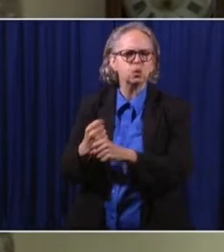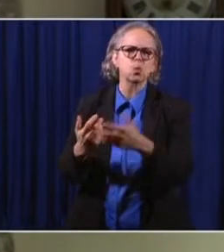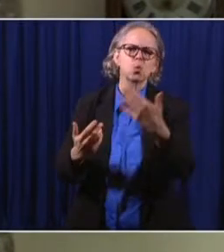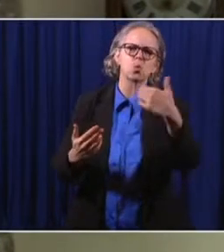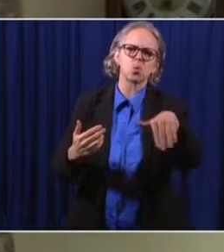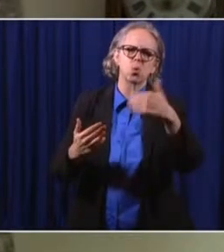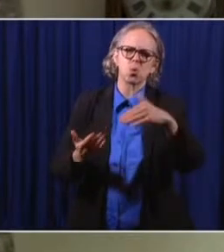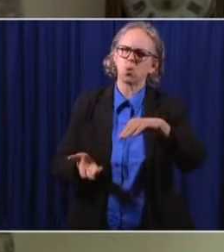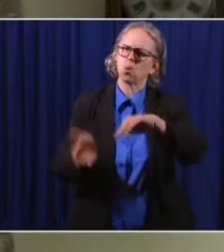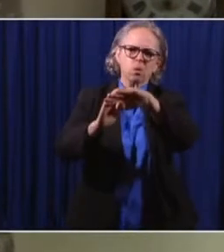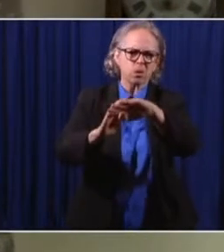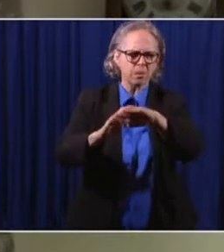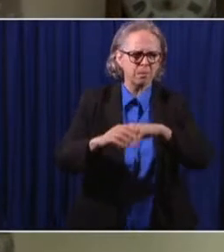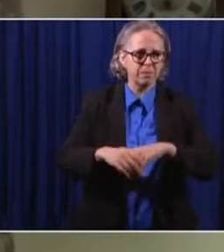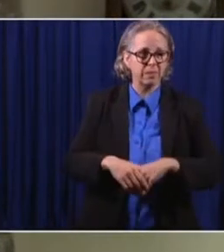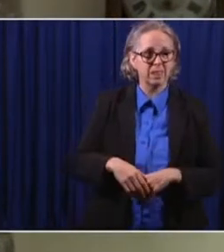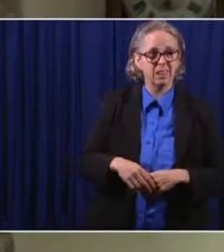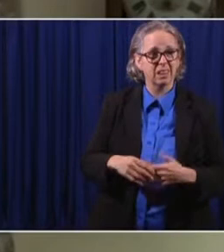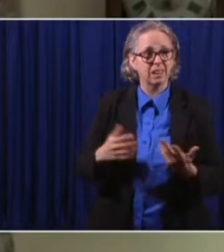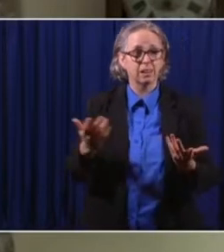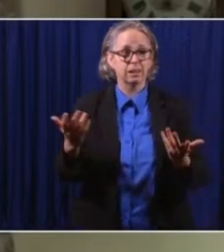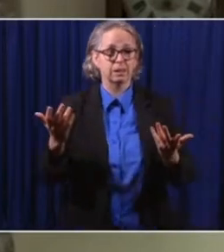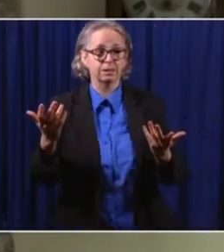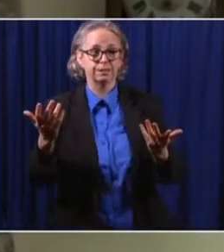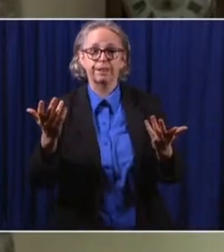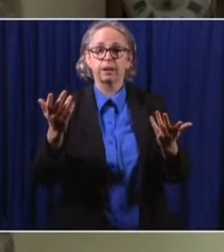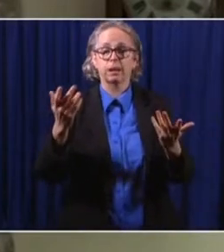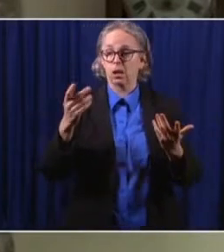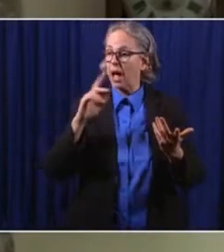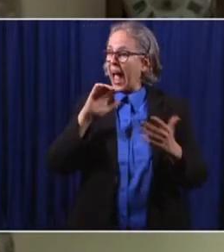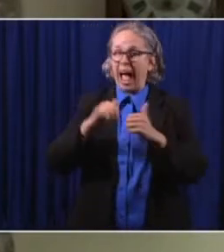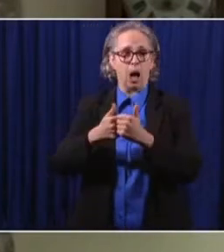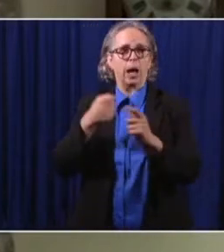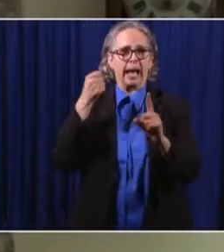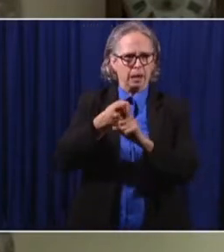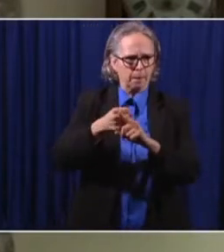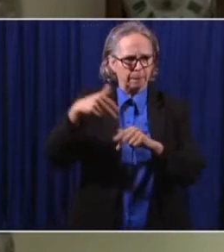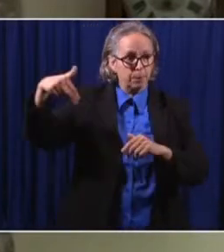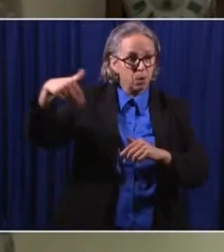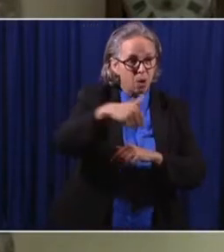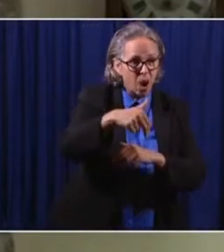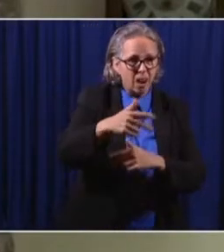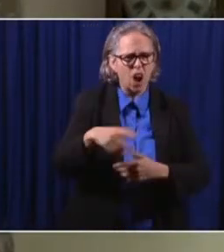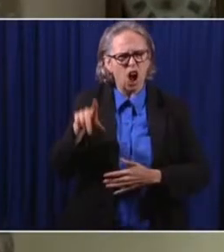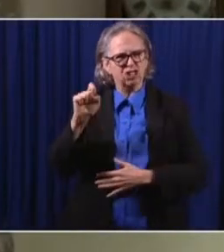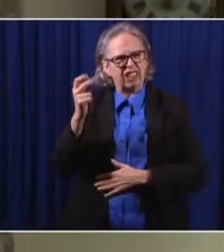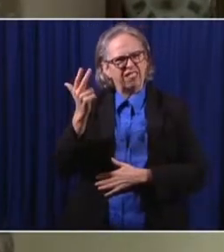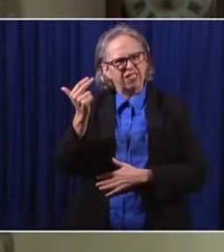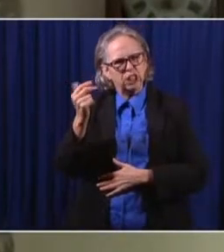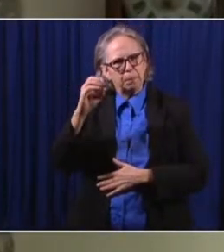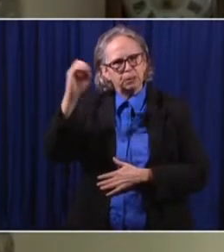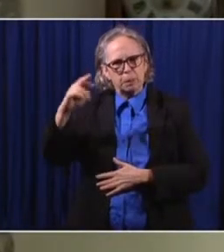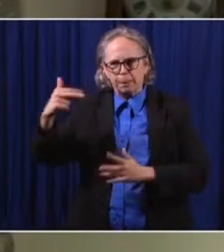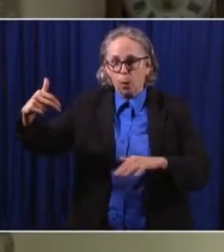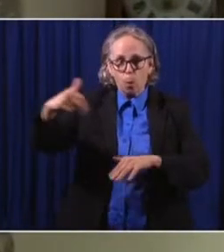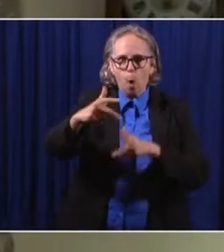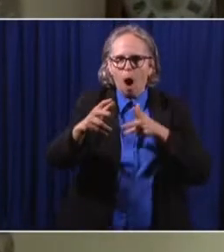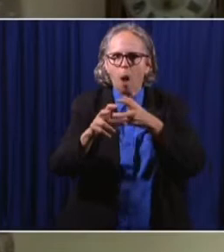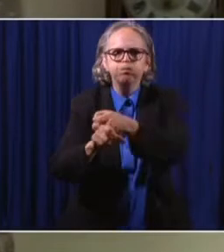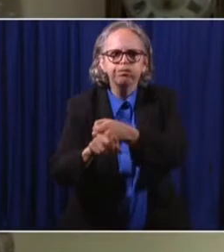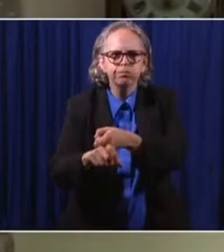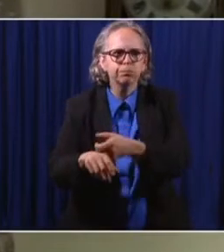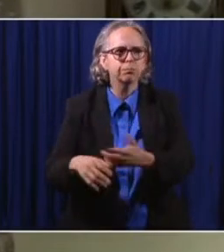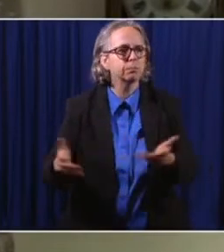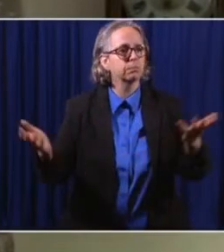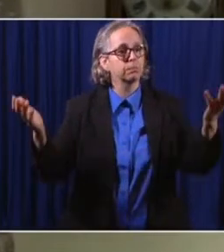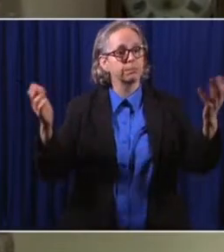were up 113%. For August, provisional data shows 122 people